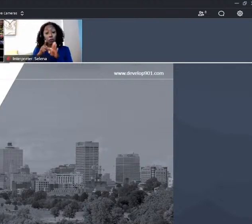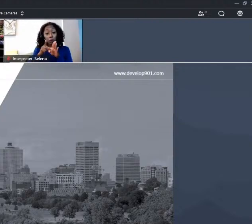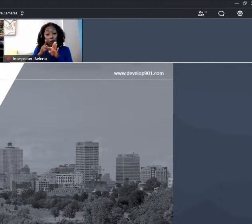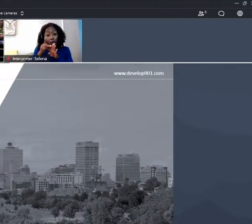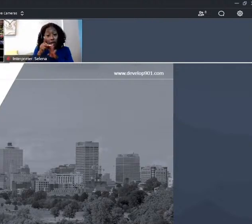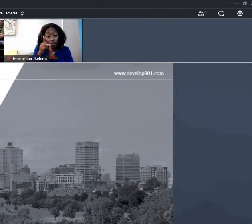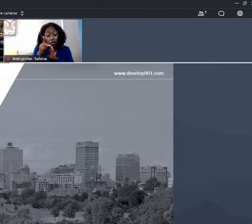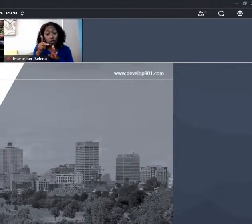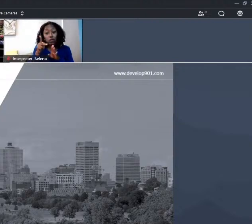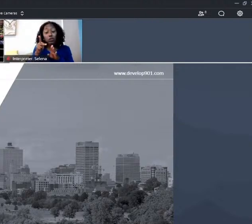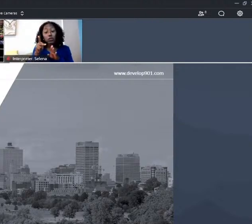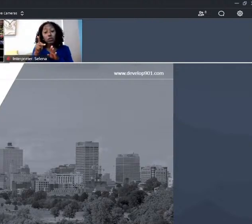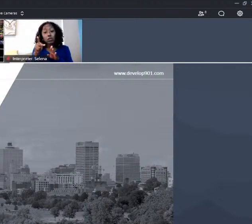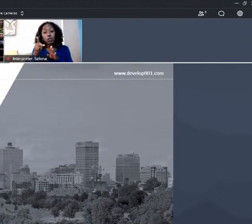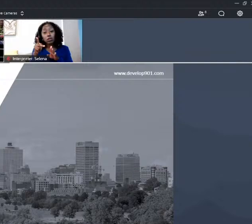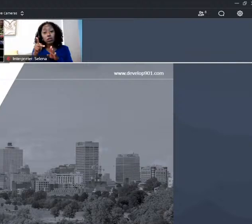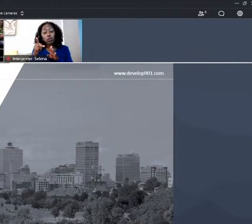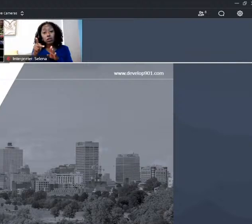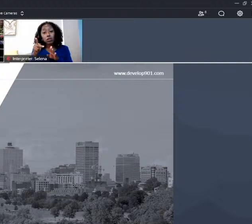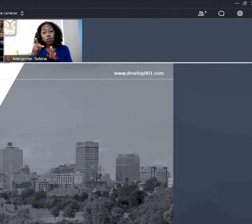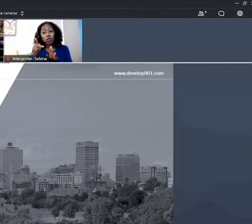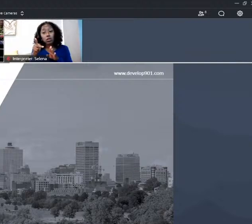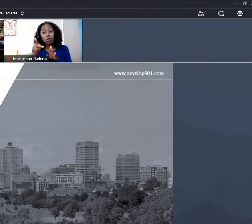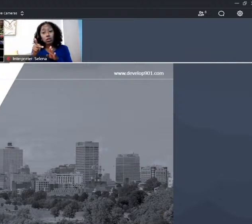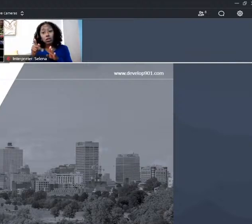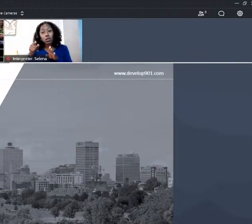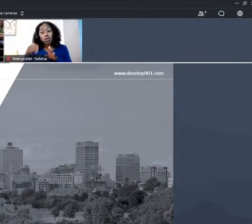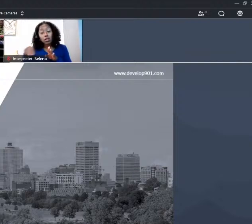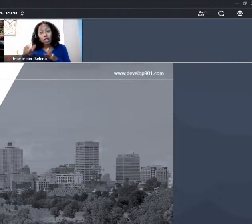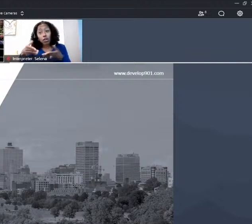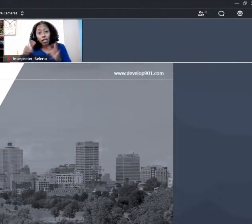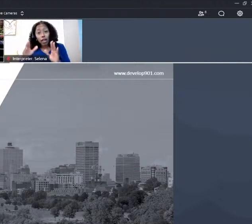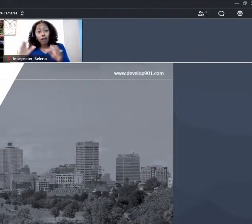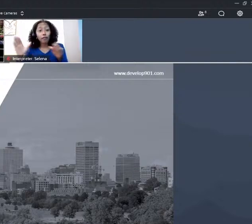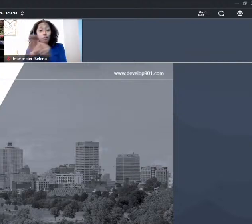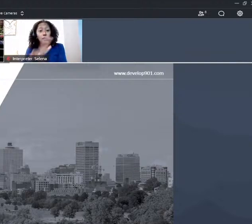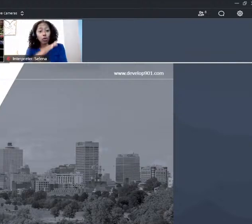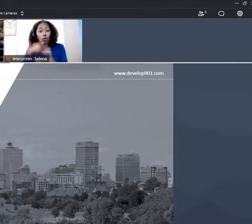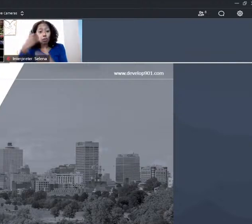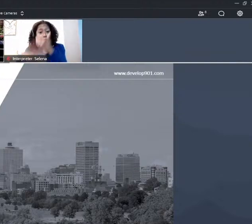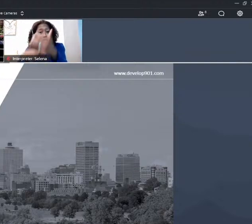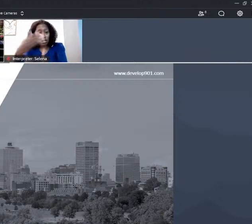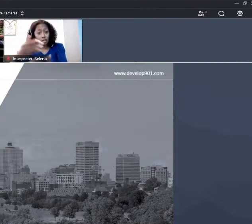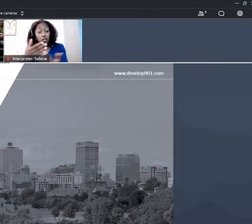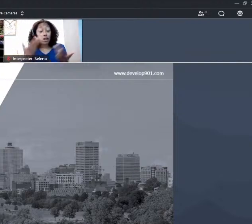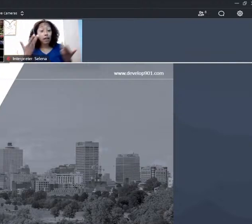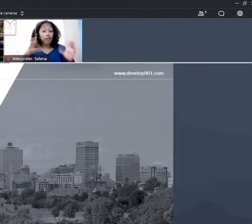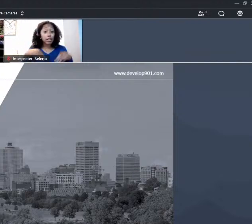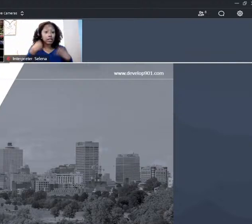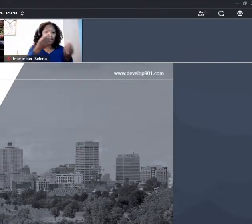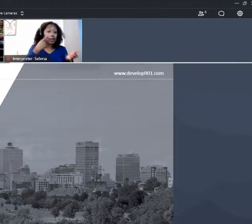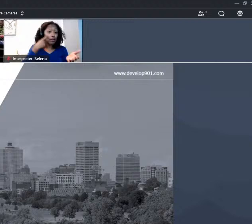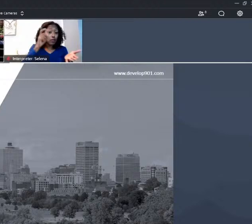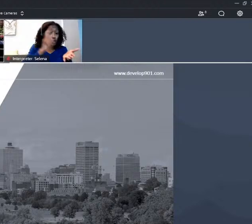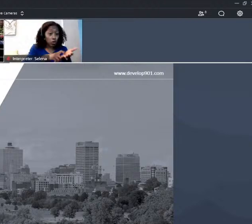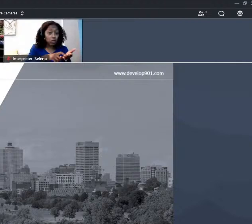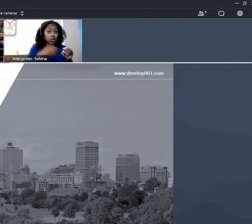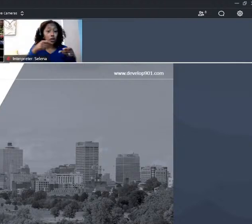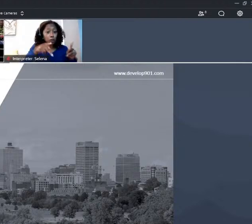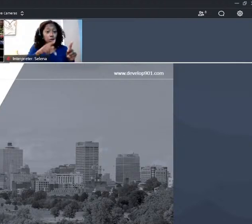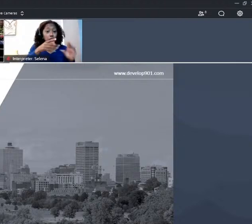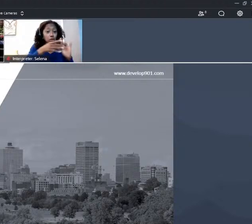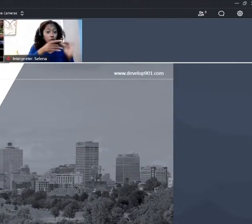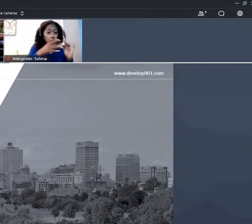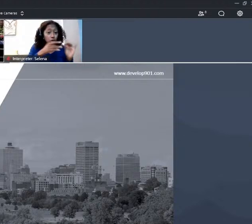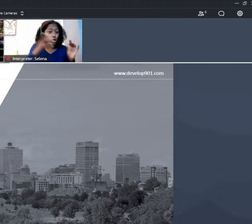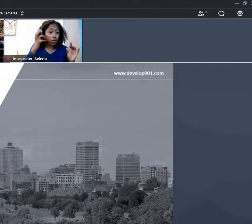they be afforded full due process. They've been given notice and an opportunity to be heard, not